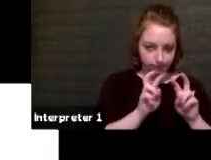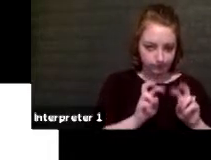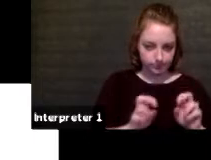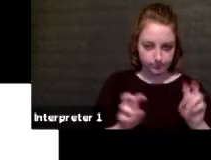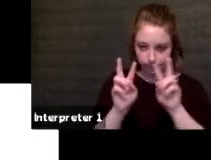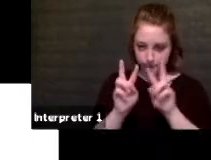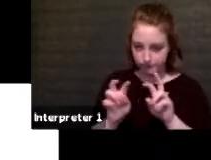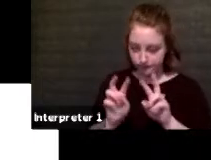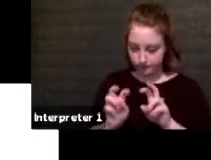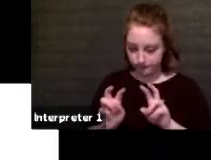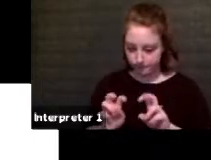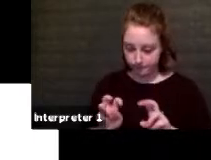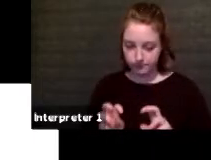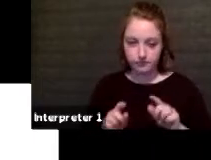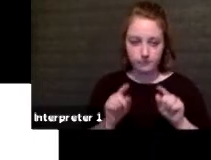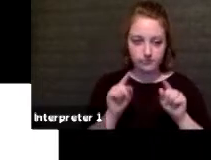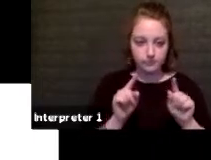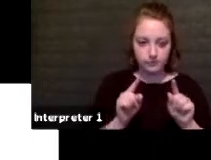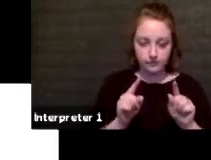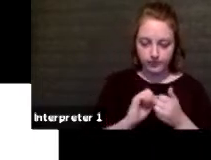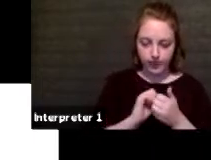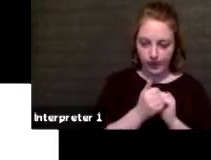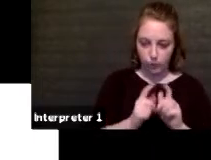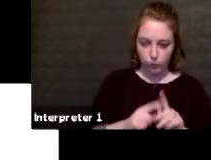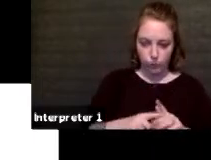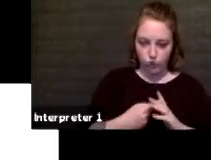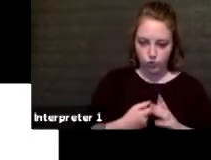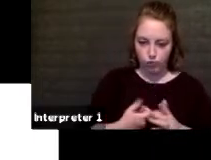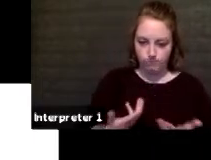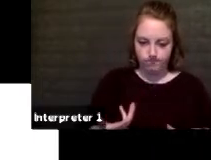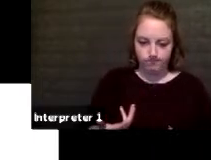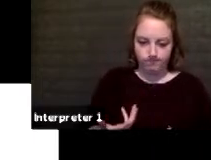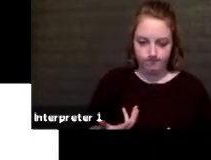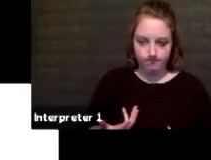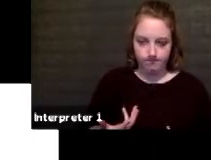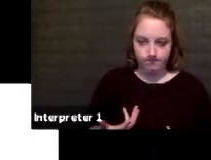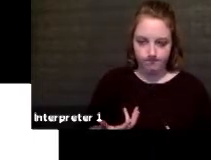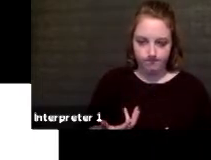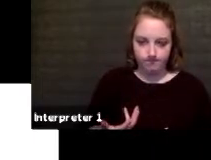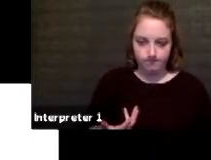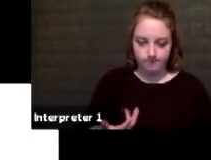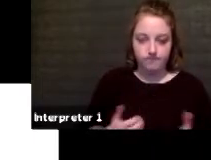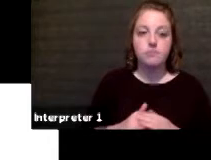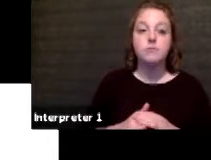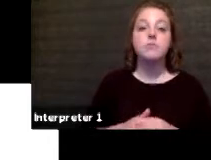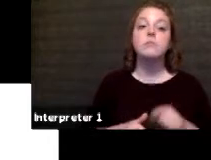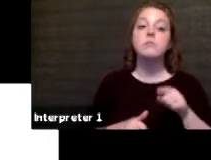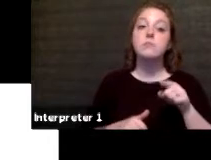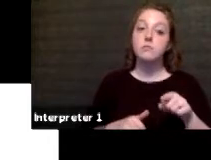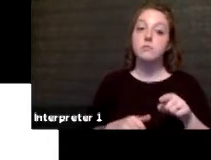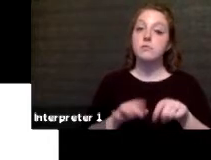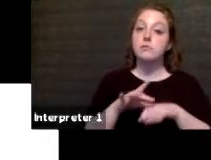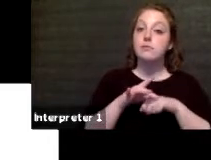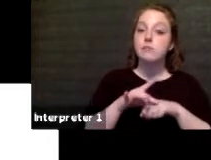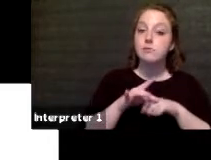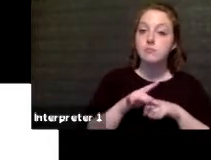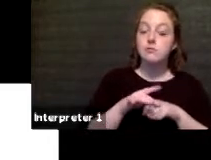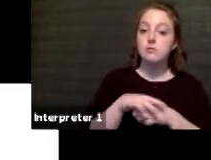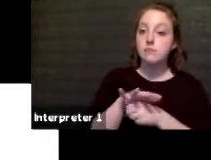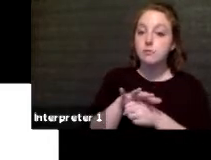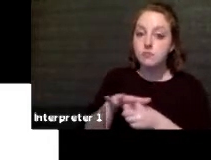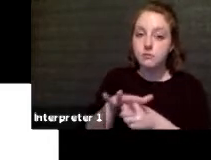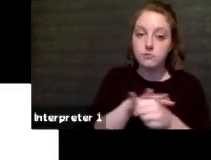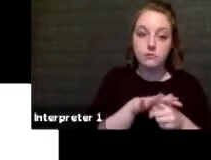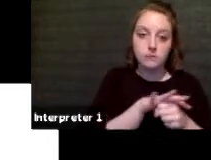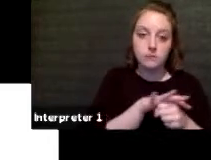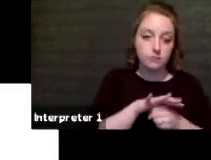funds, where do we start addressing it? So, as we look at a geographic location, uh, we start looking at